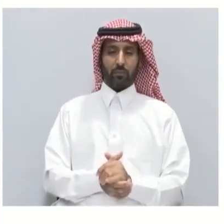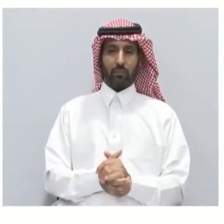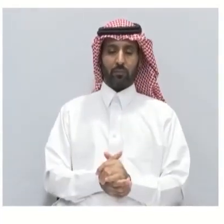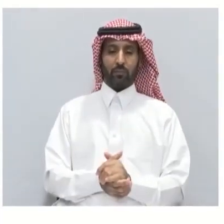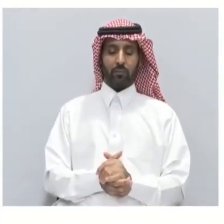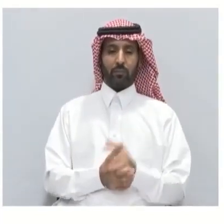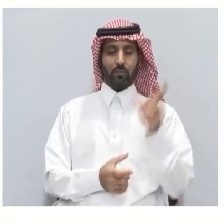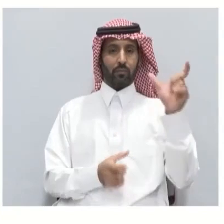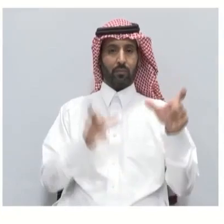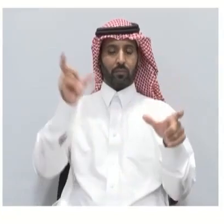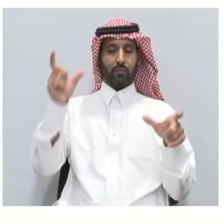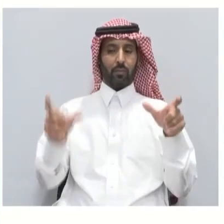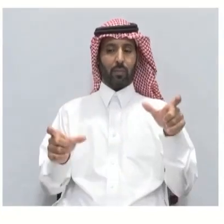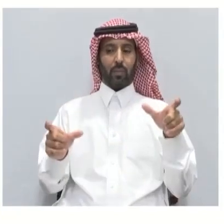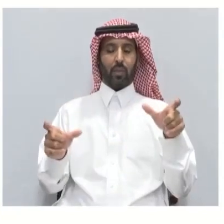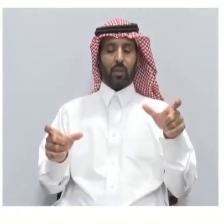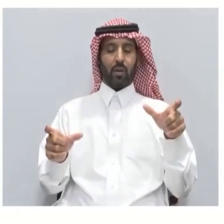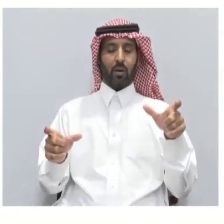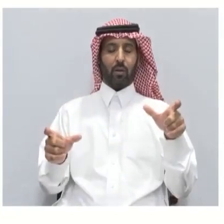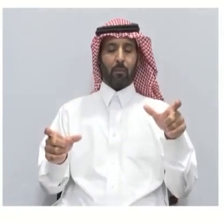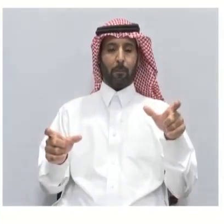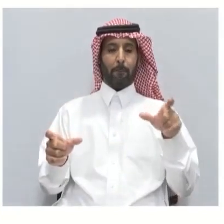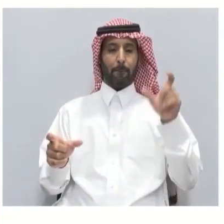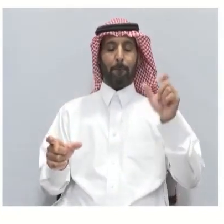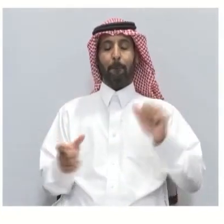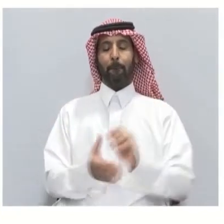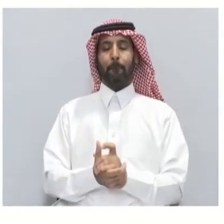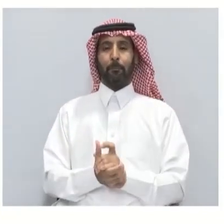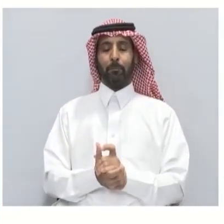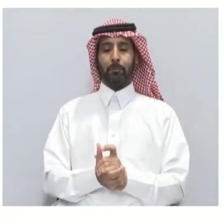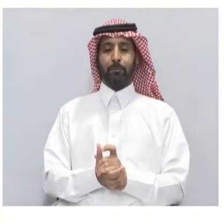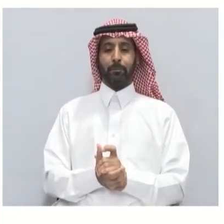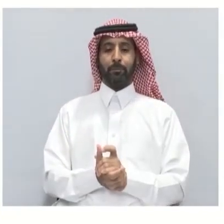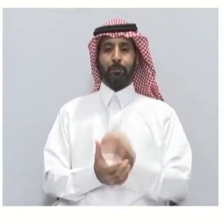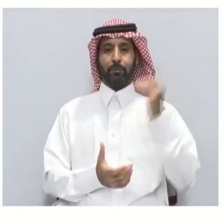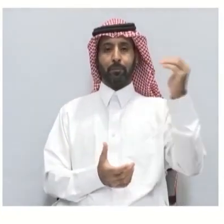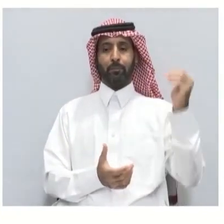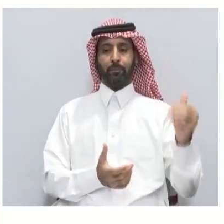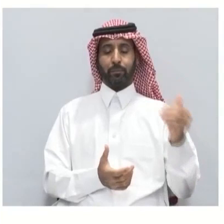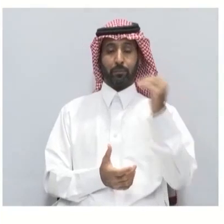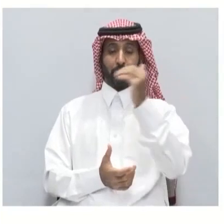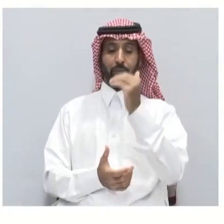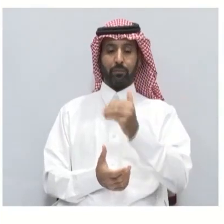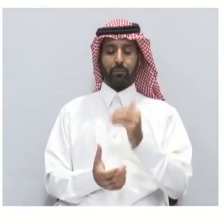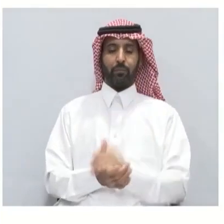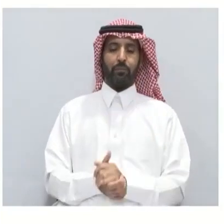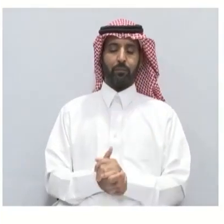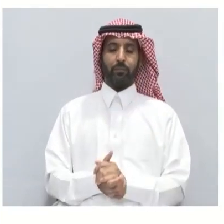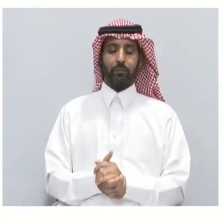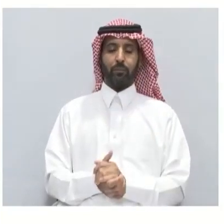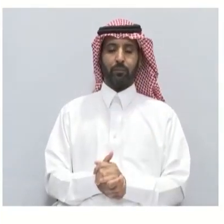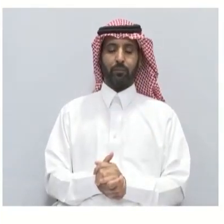we have to match them with without permission, to leave or give up something, to refuse, a minor crime, to